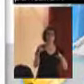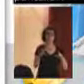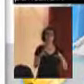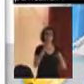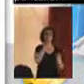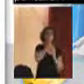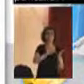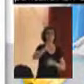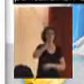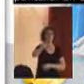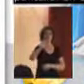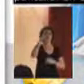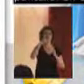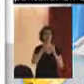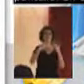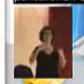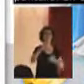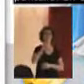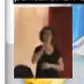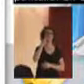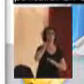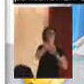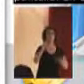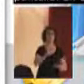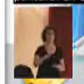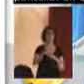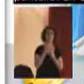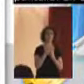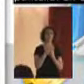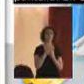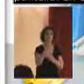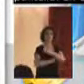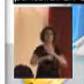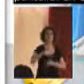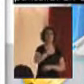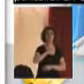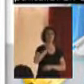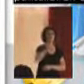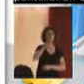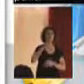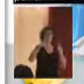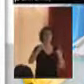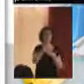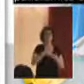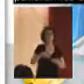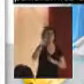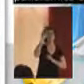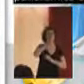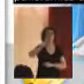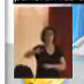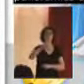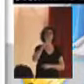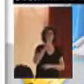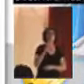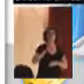is 116%. There's 10 million touch screen telephones, and 67% of